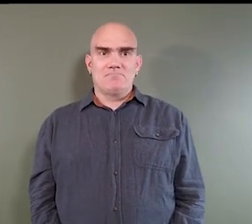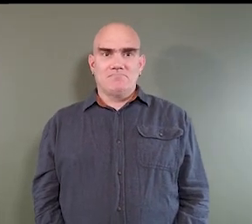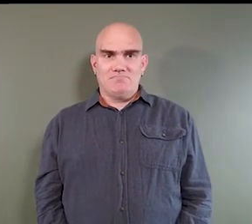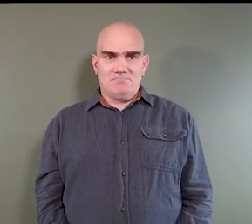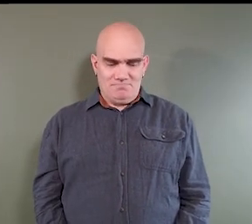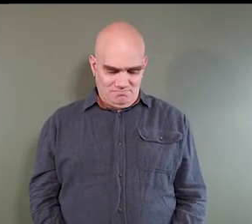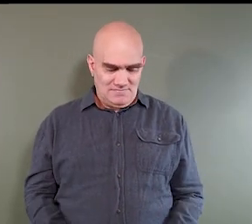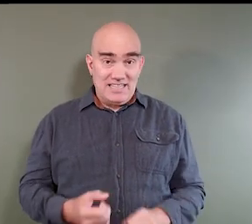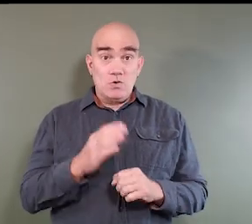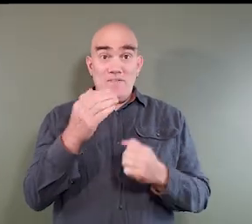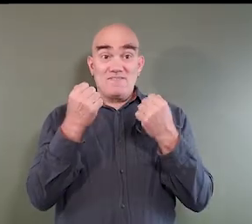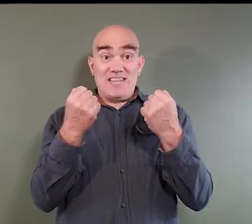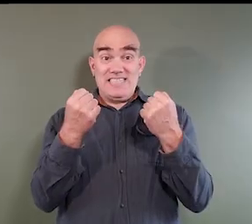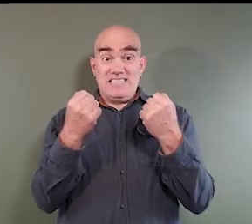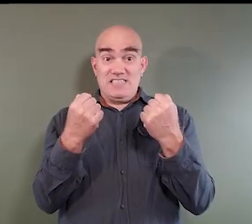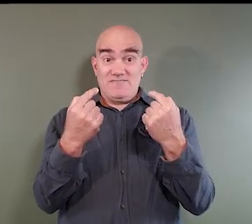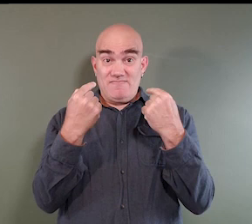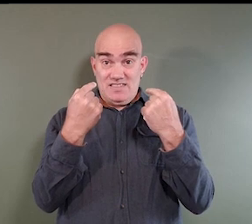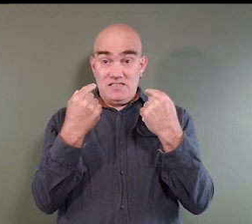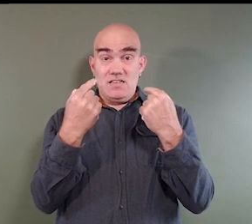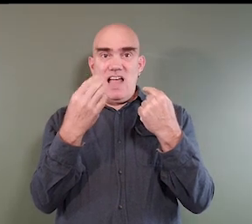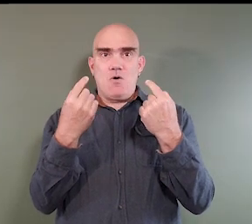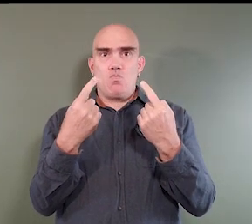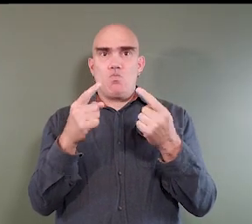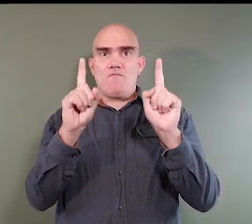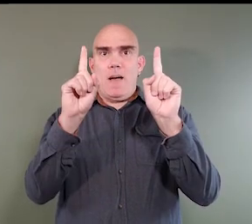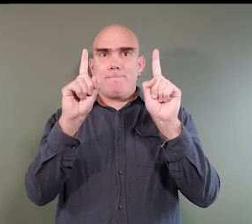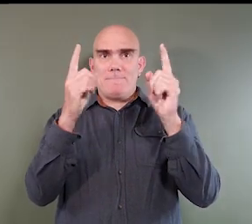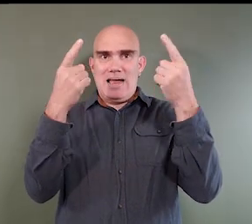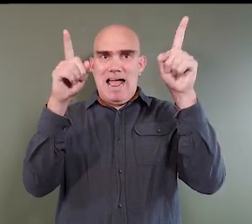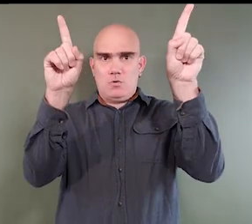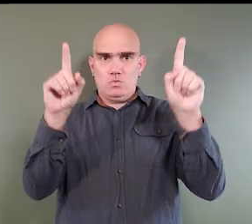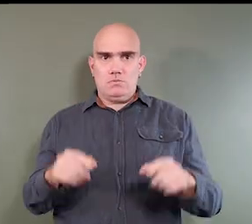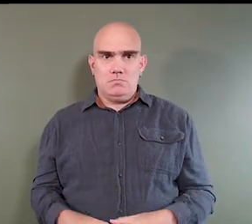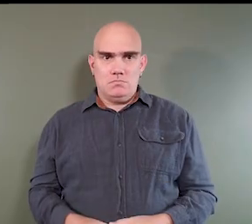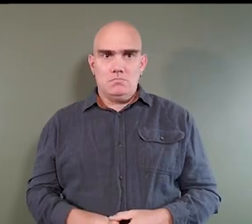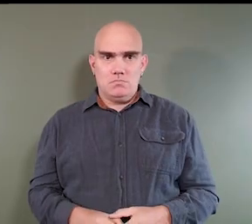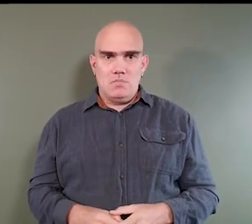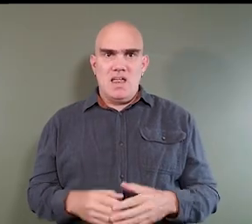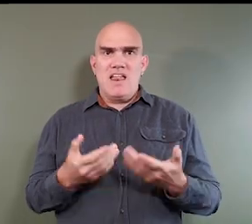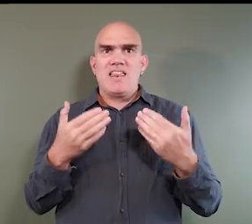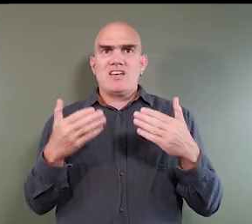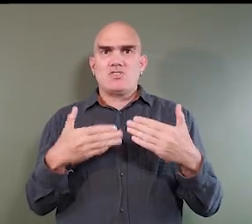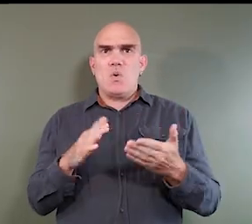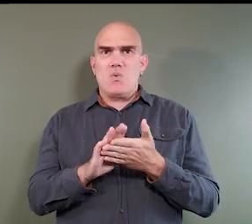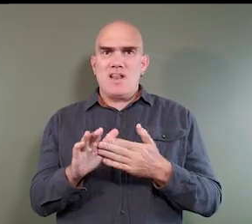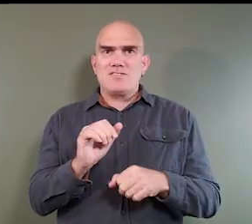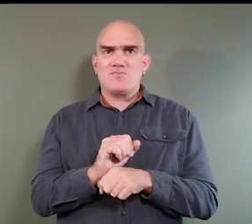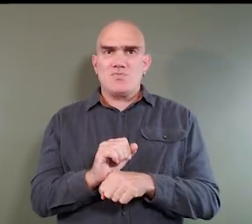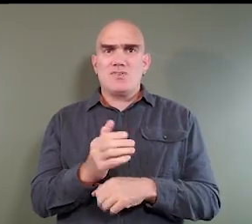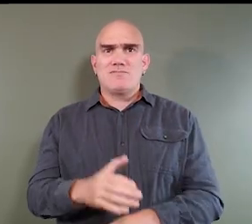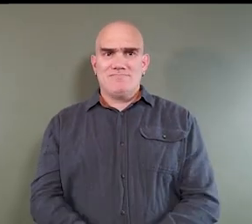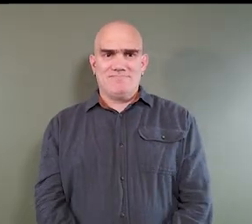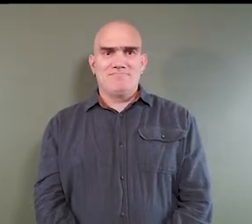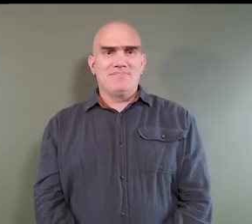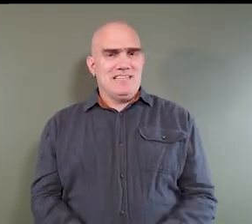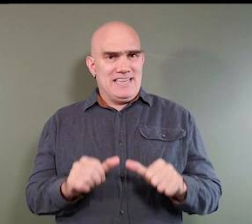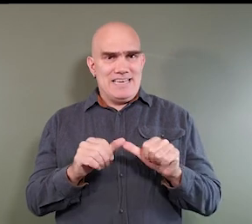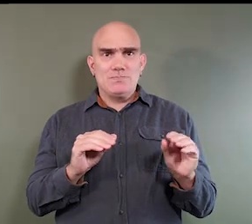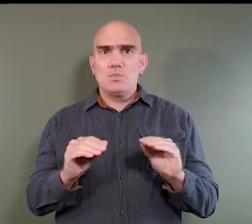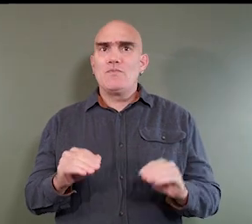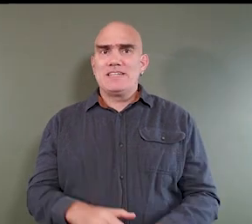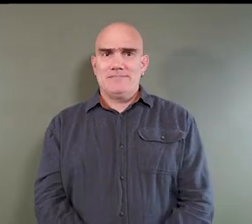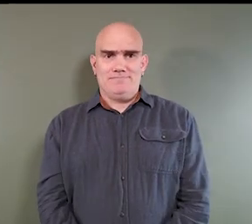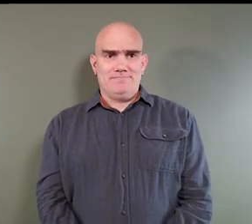Get your fists, face you, and move up. Let's go. Nice work. Keep